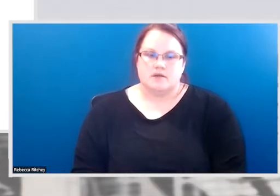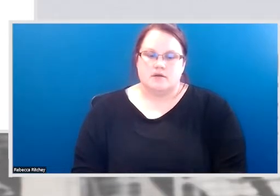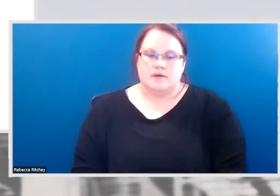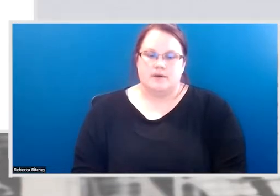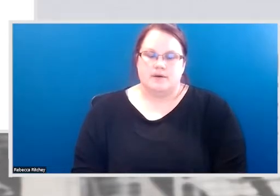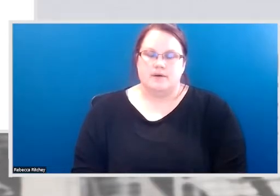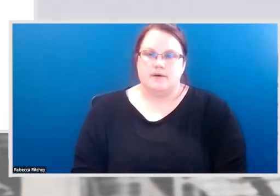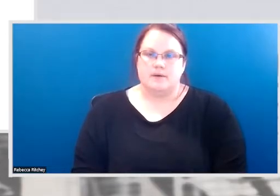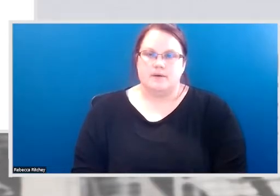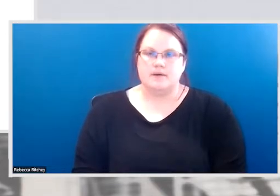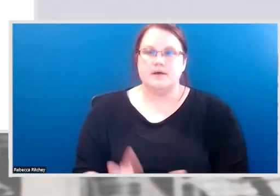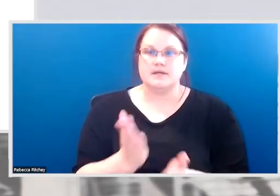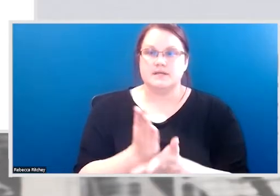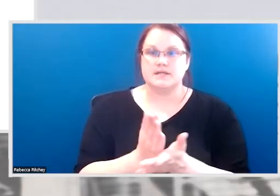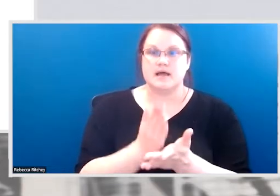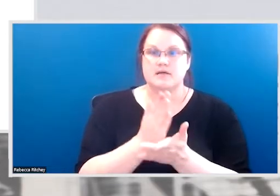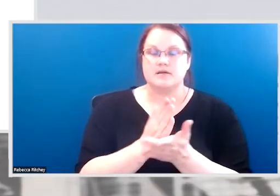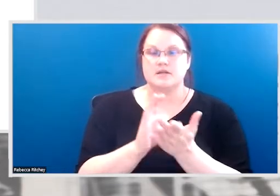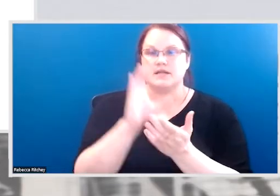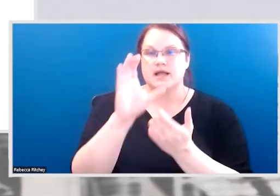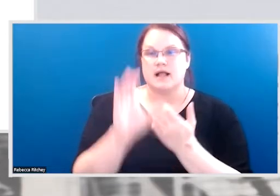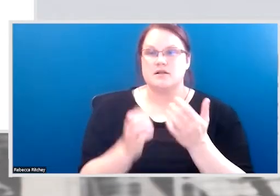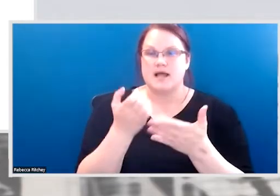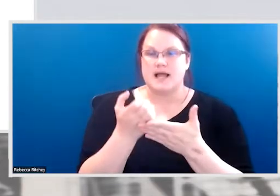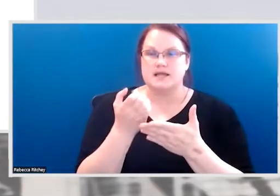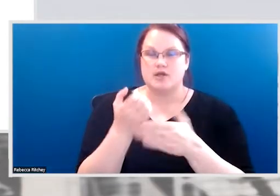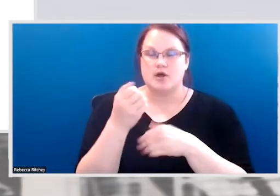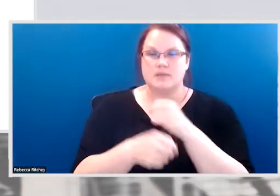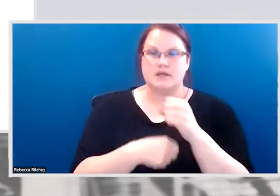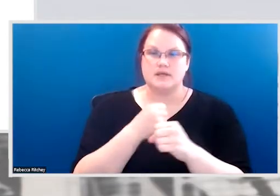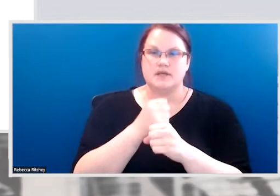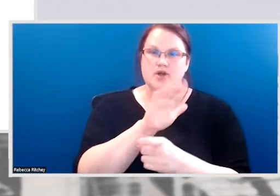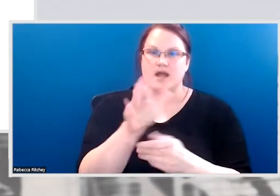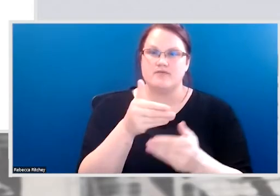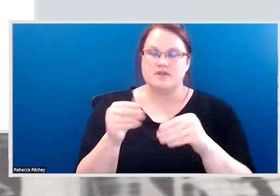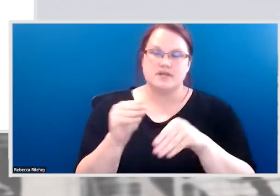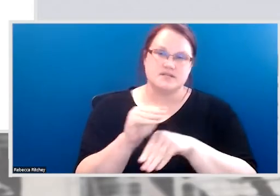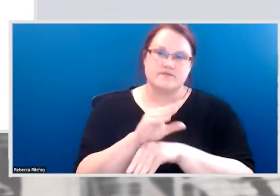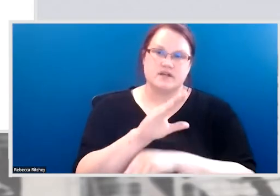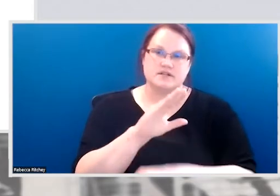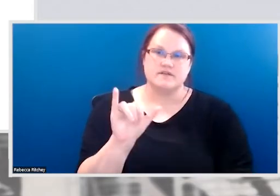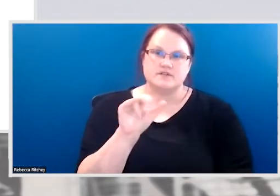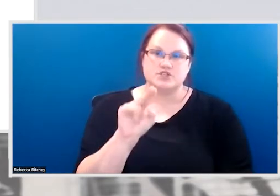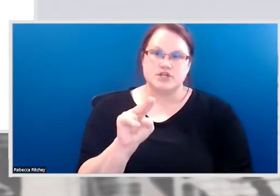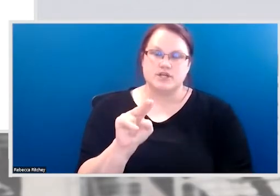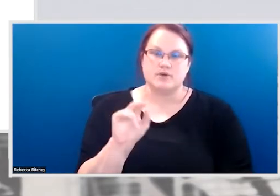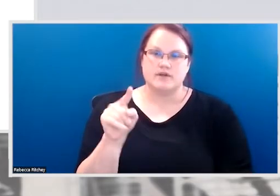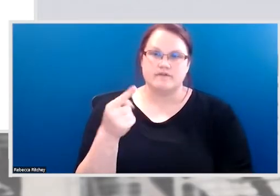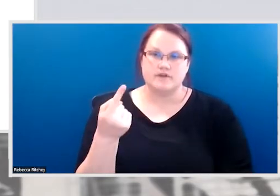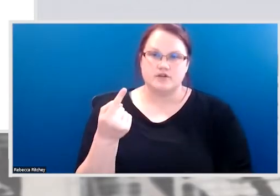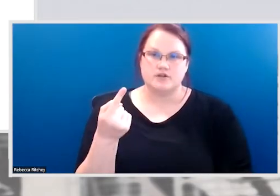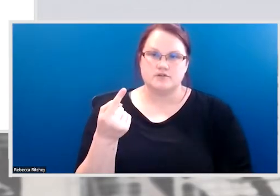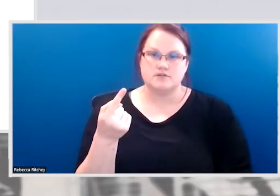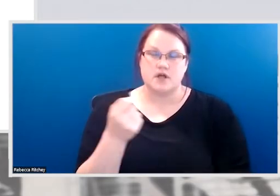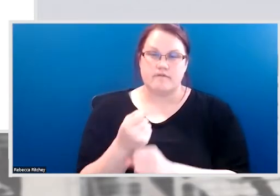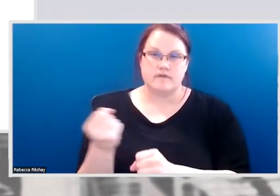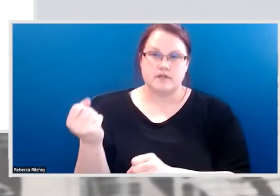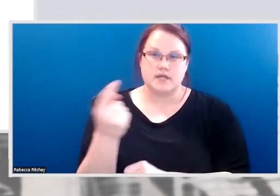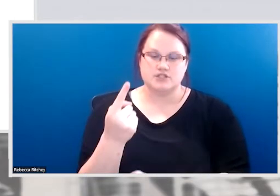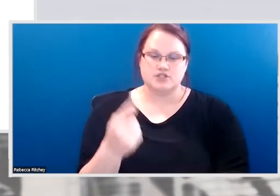on a calendar year for our economic year, so everything is effective January 1st, or at least by January 1st of the next